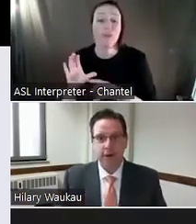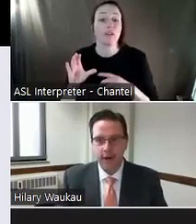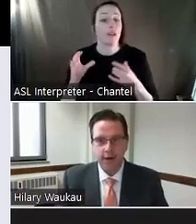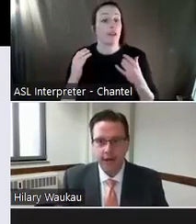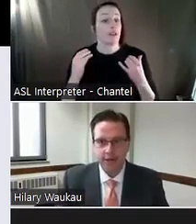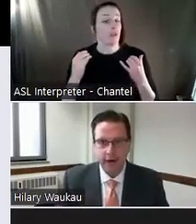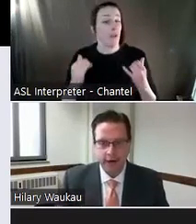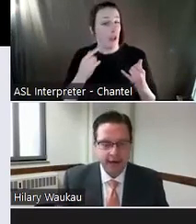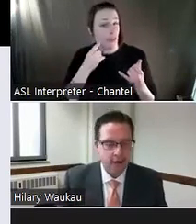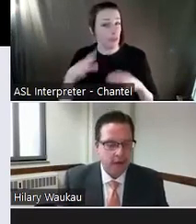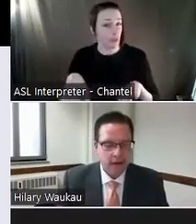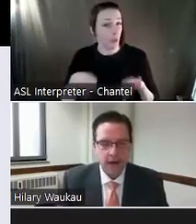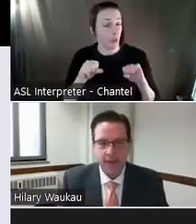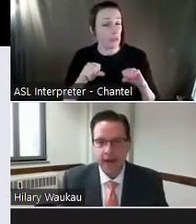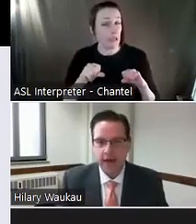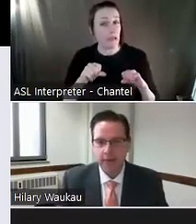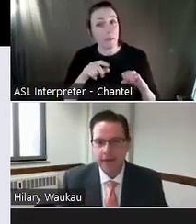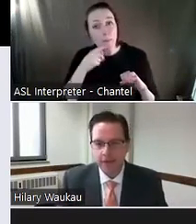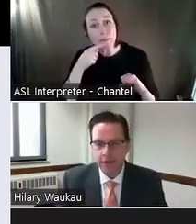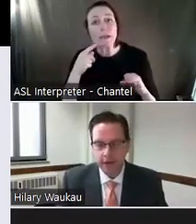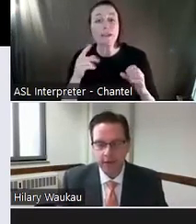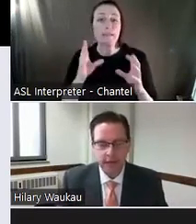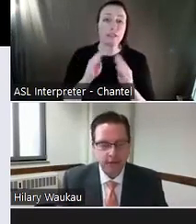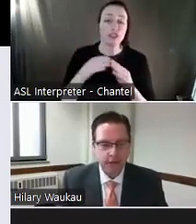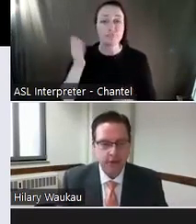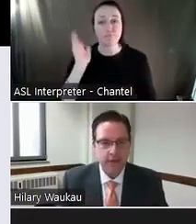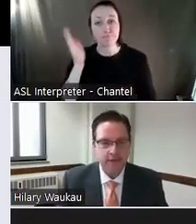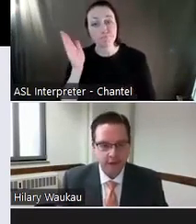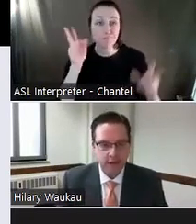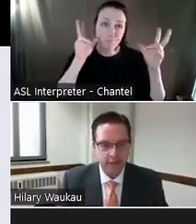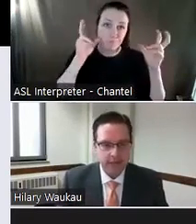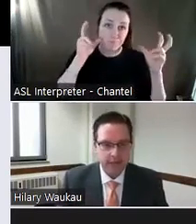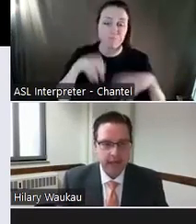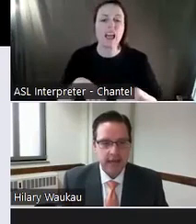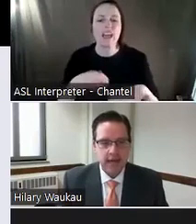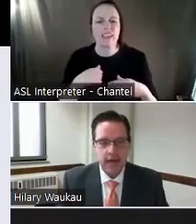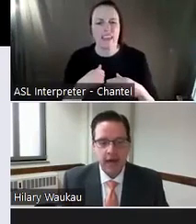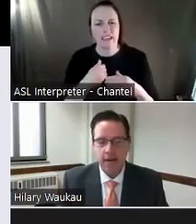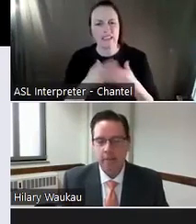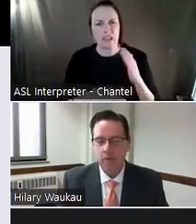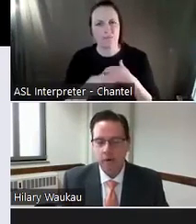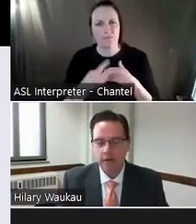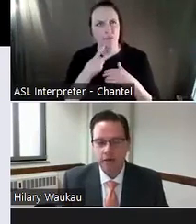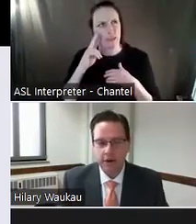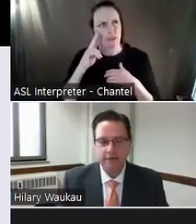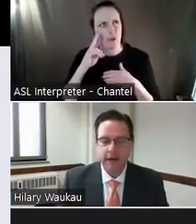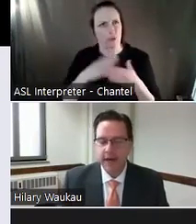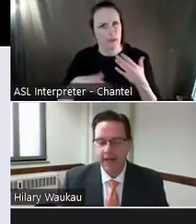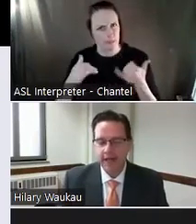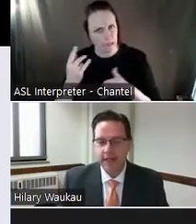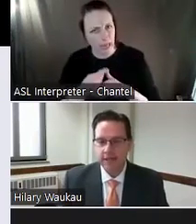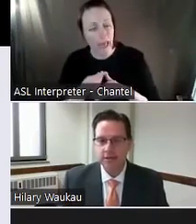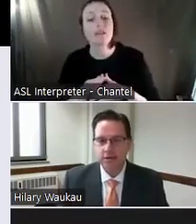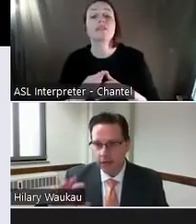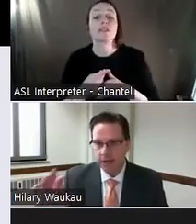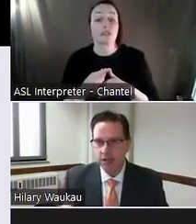still going on as of right now. They had a couple yesterday, 2 days ago. They have another couple today. But once Joint